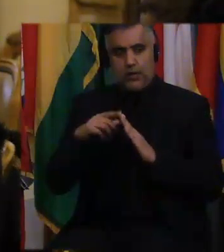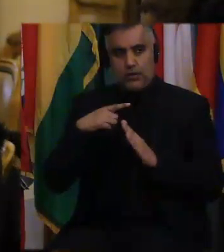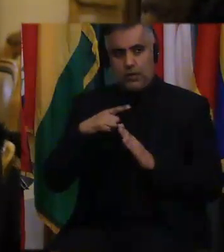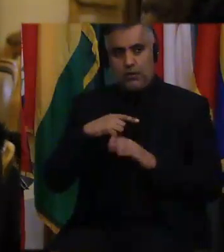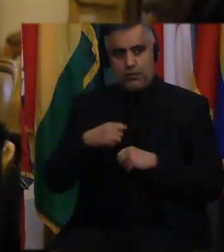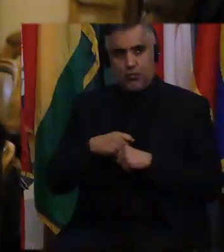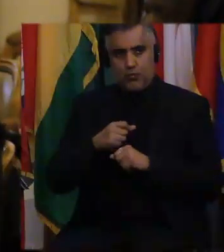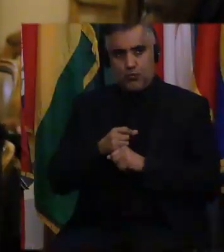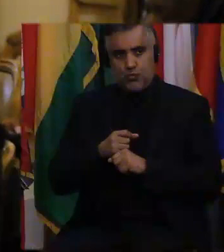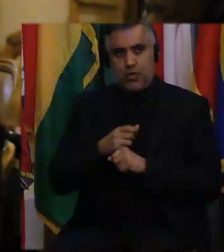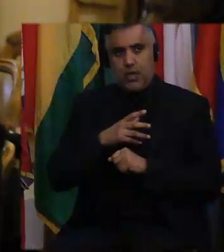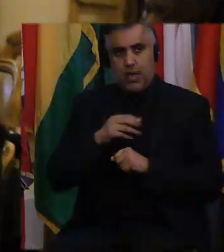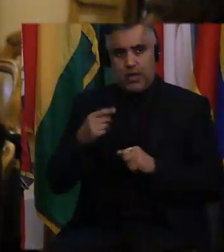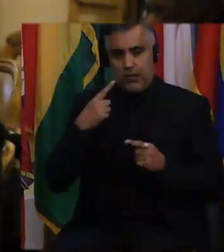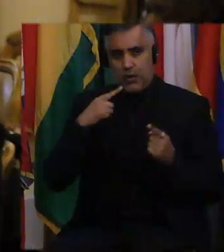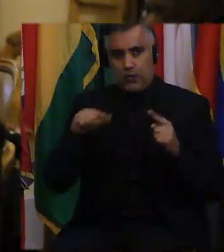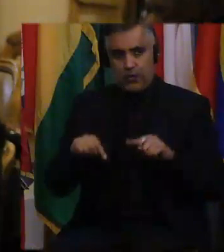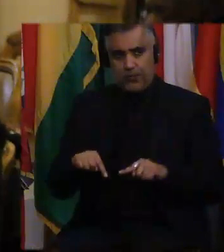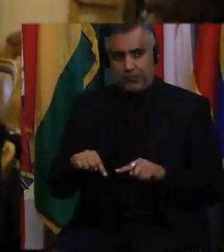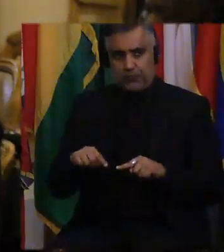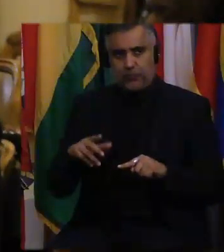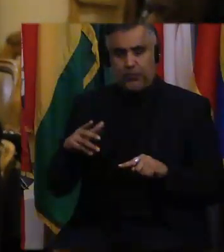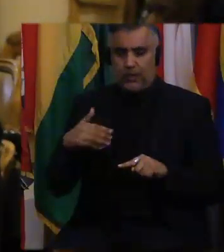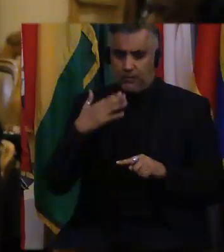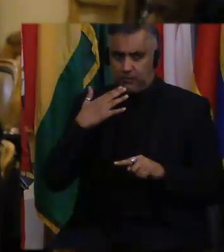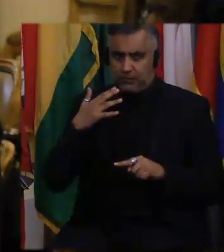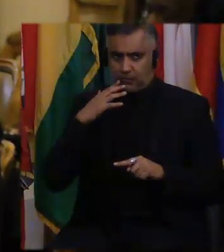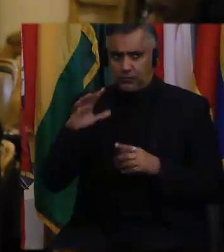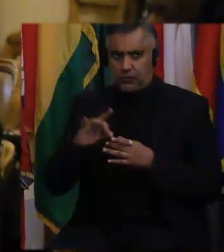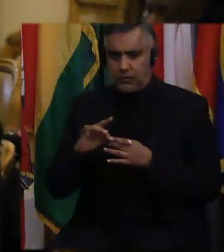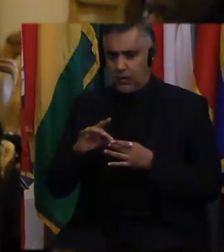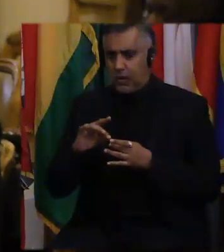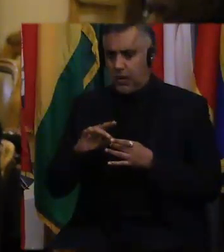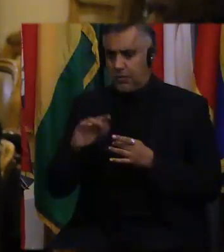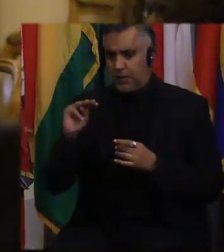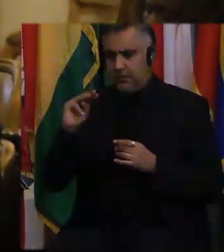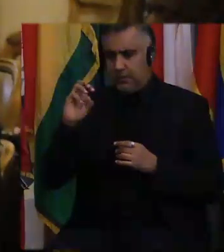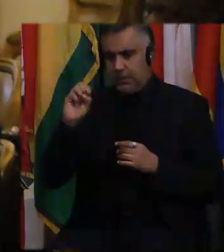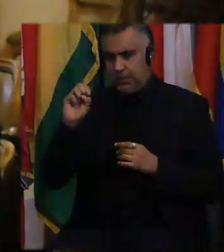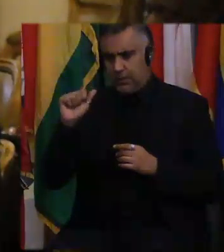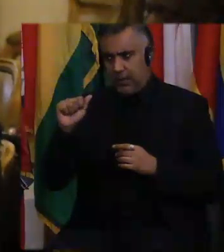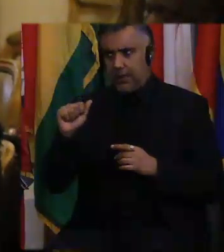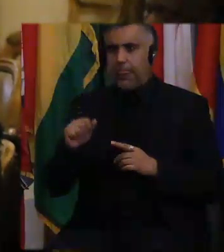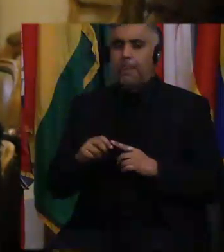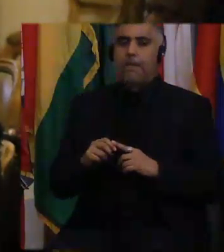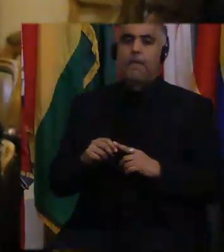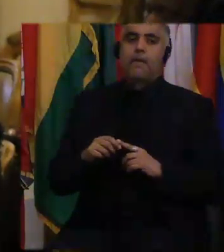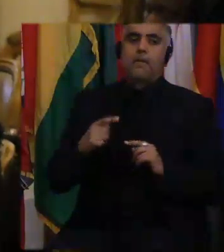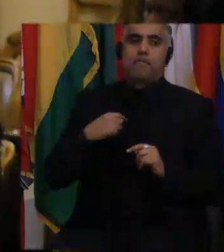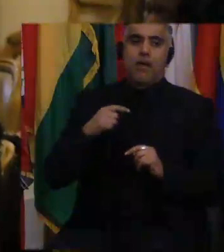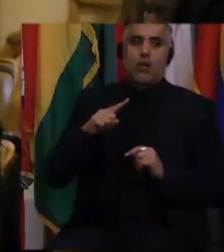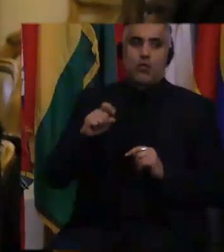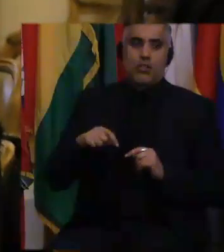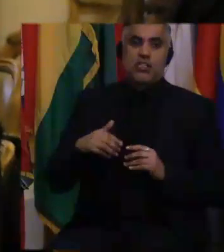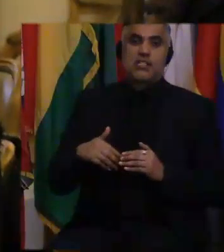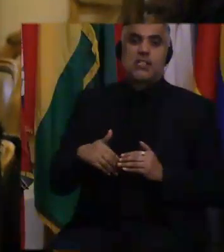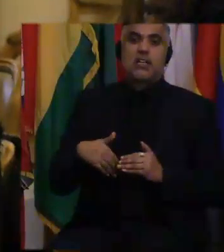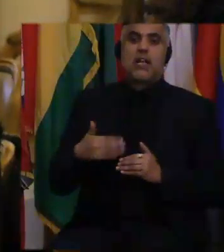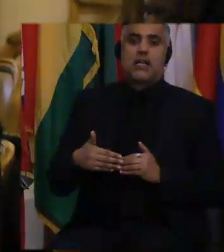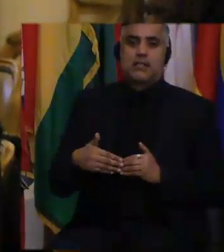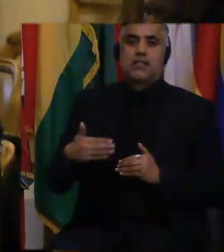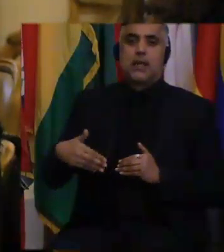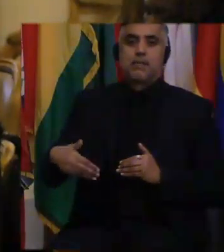been produced and the agreement here, and I appreciate that it was a great accomplishment. My question regards the next